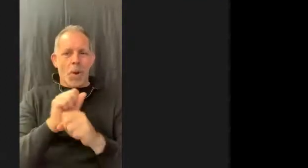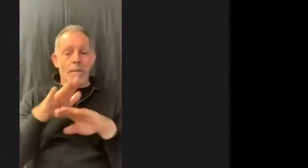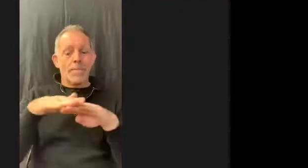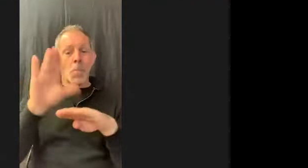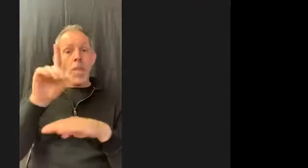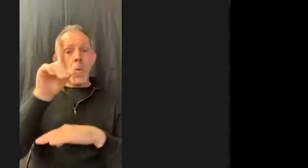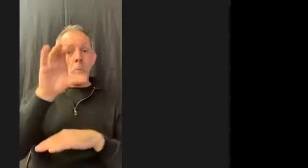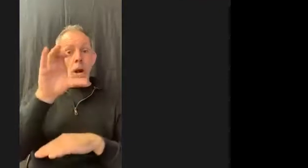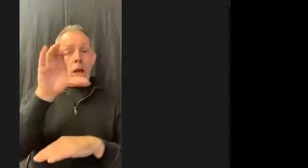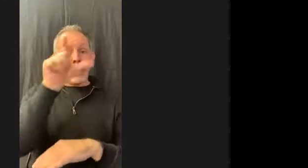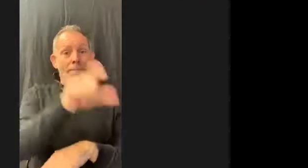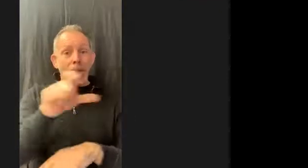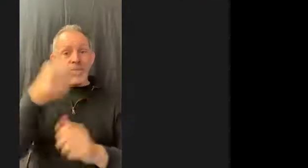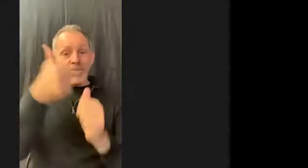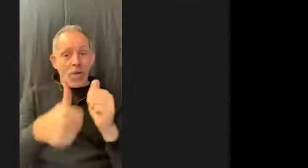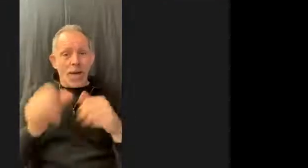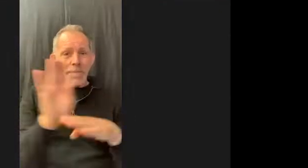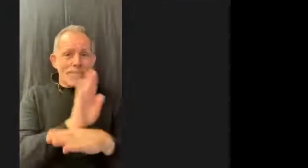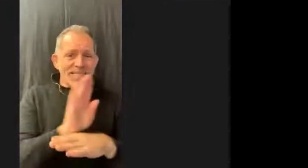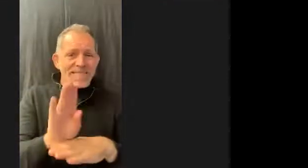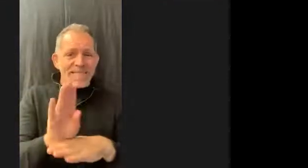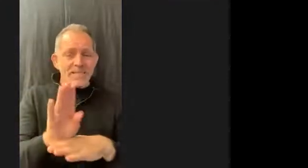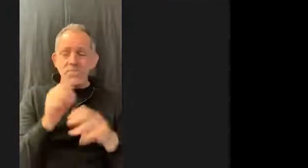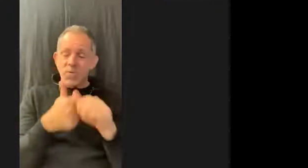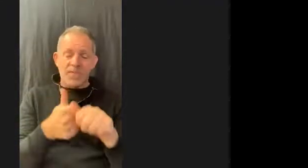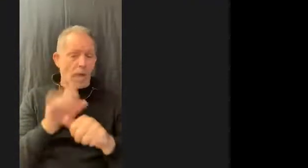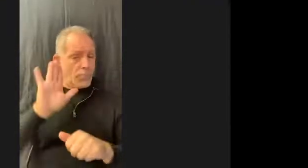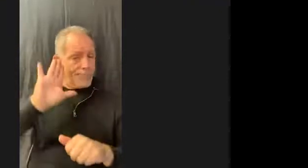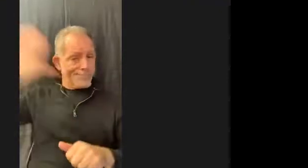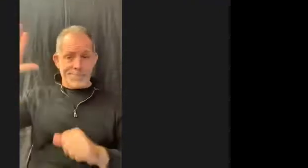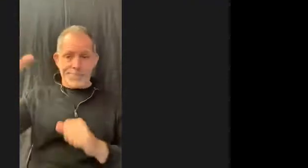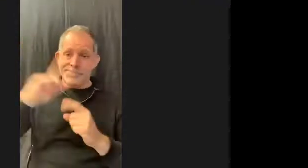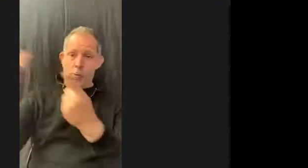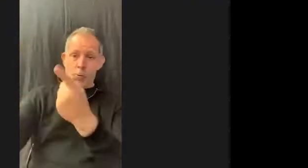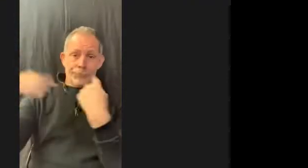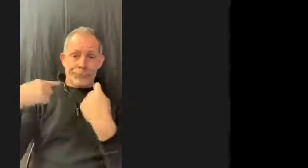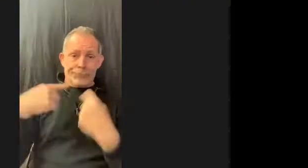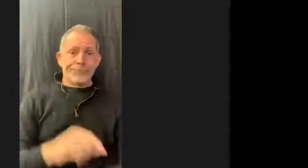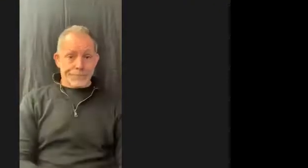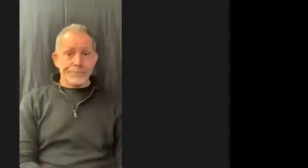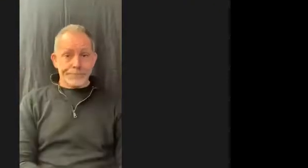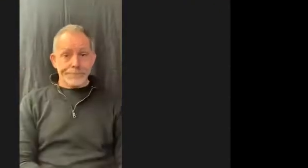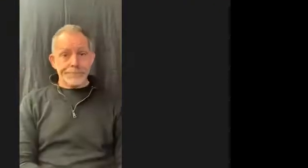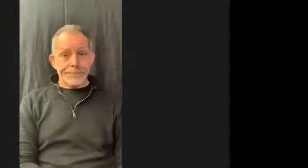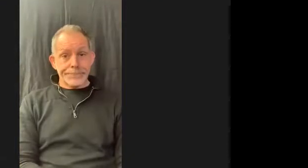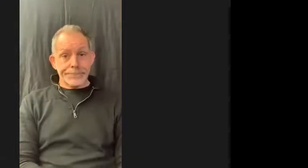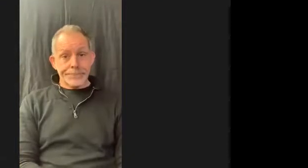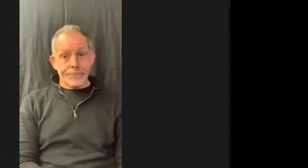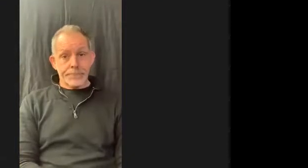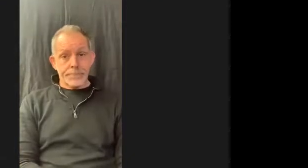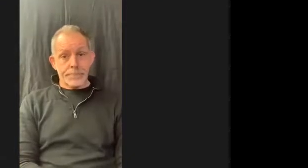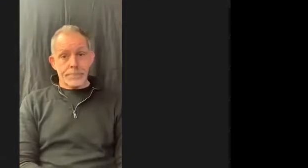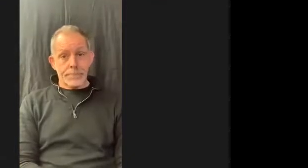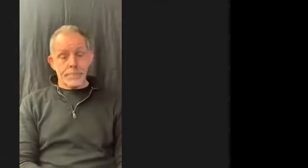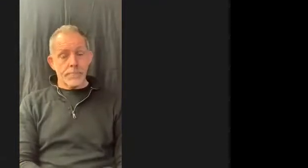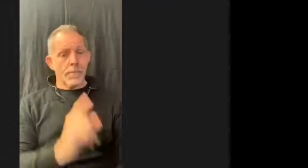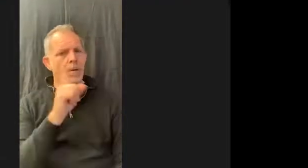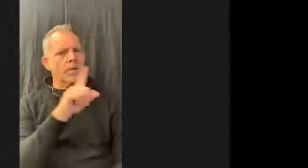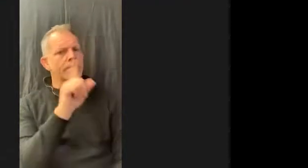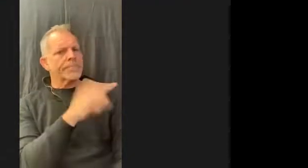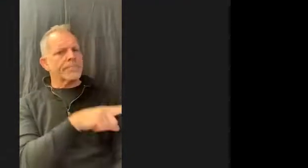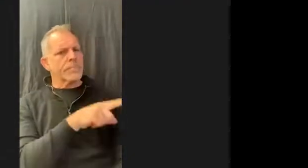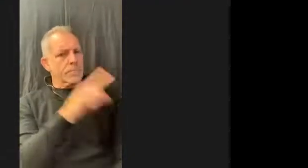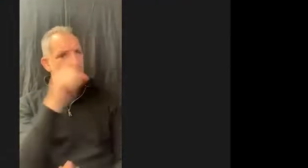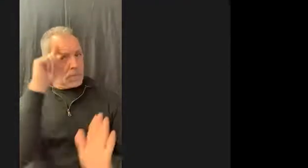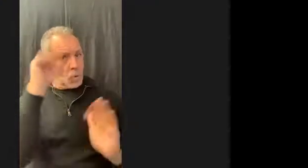harmonize with that. Okay, Doctor, I think this is for you. Do you expect a rush on vaccines again once they're opened up